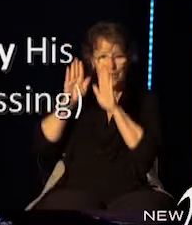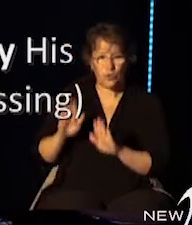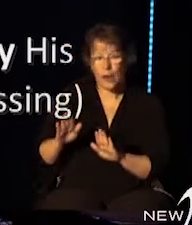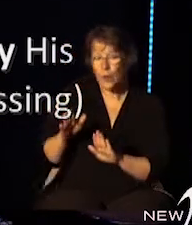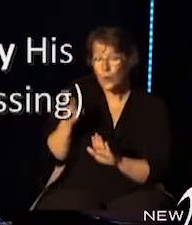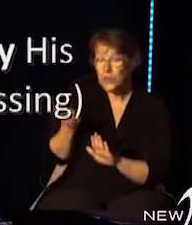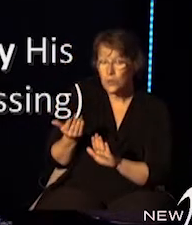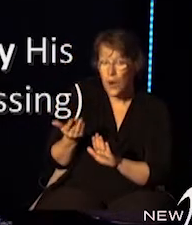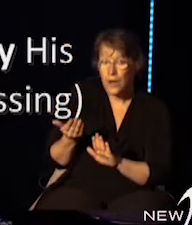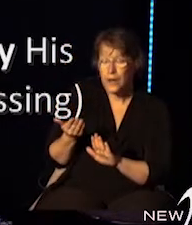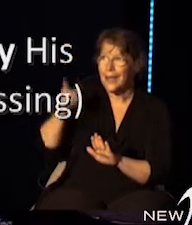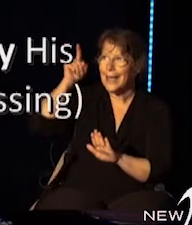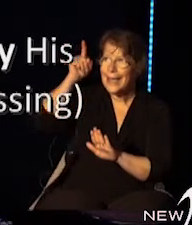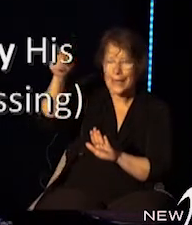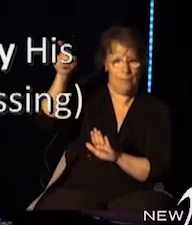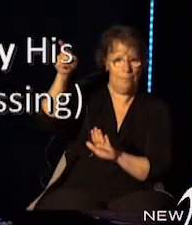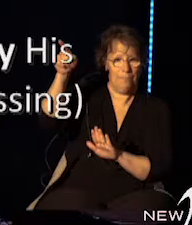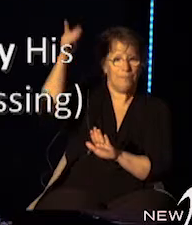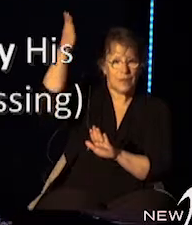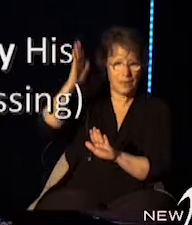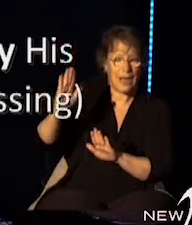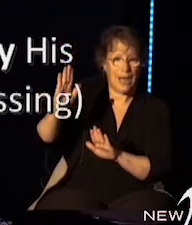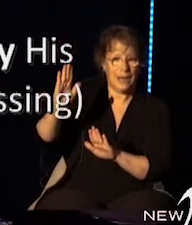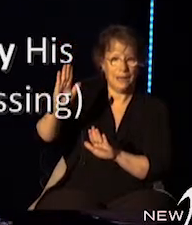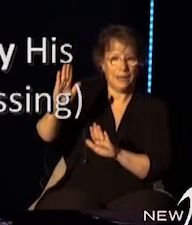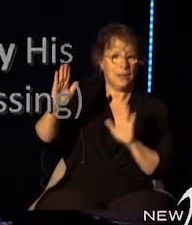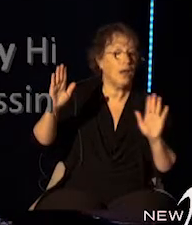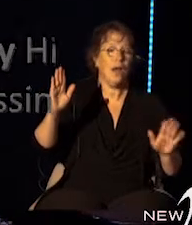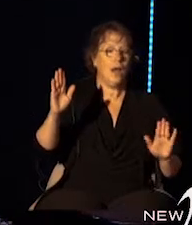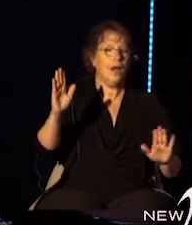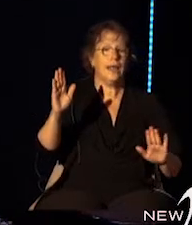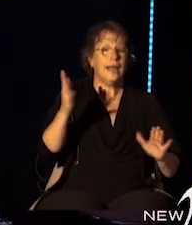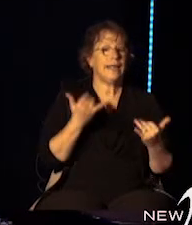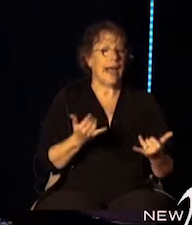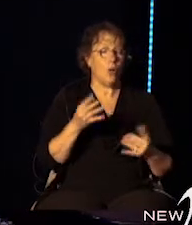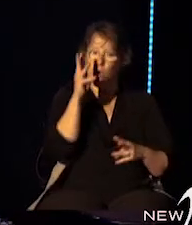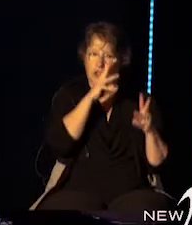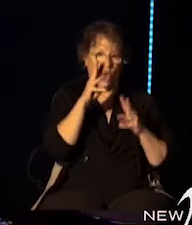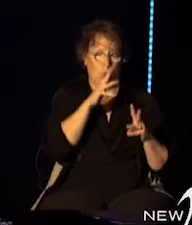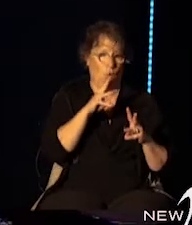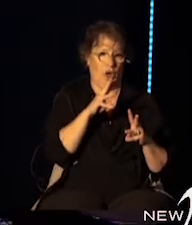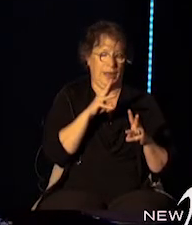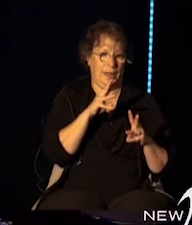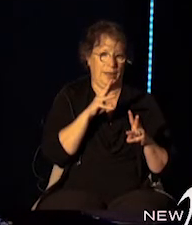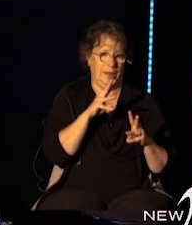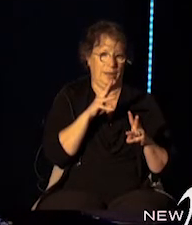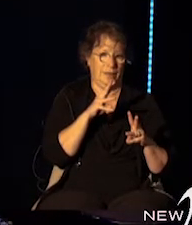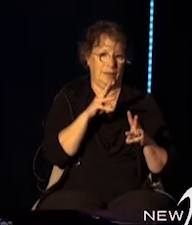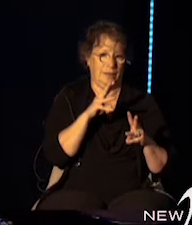about Abraham and Isaac going up the mountain, don't worry, he did not harm his son. God prevented it.